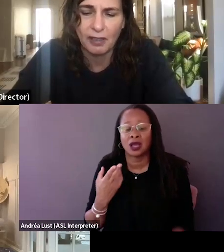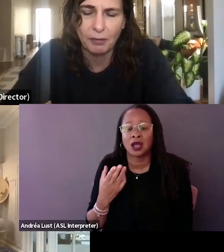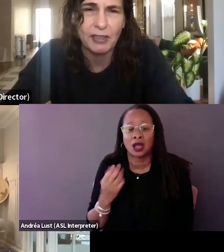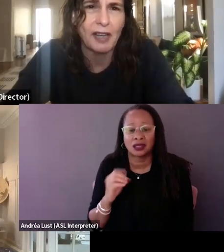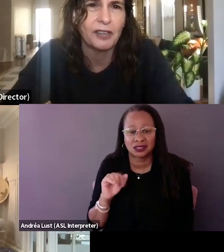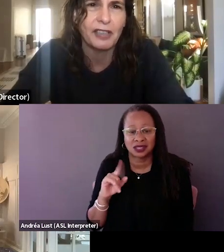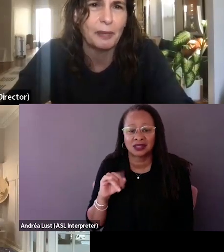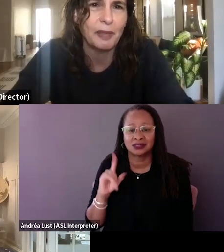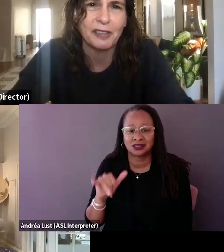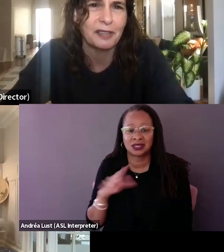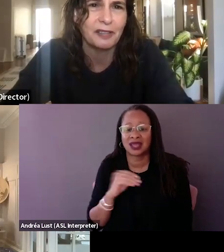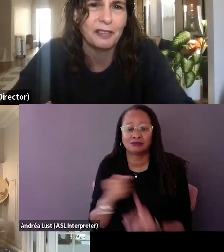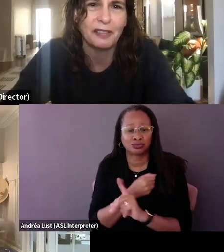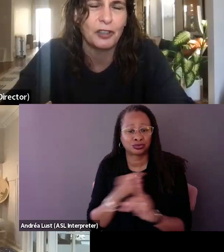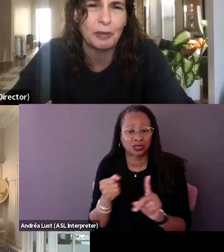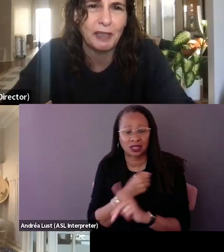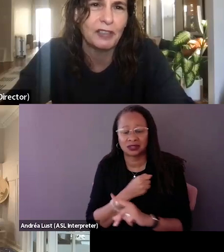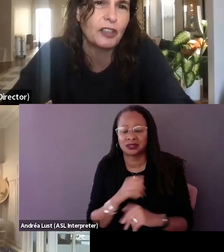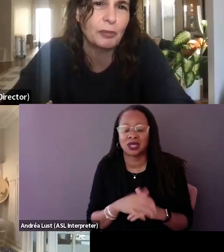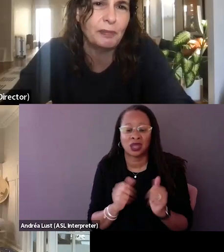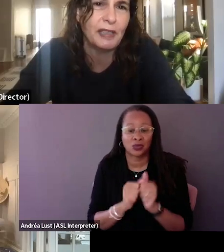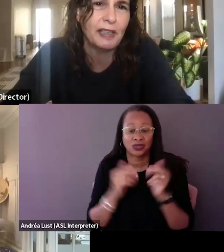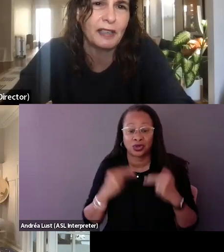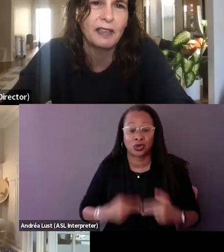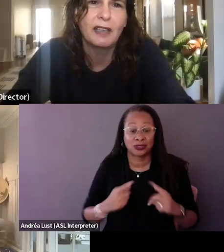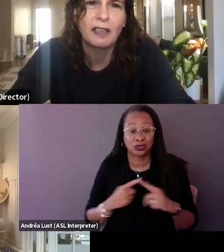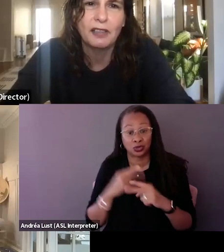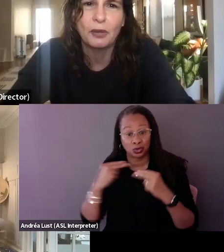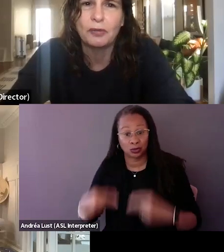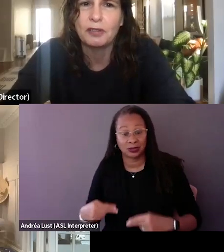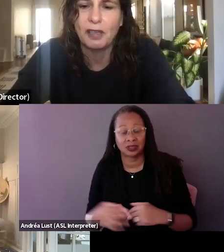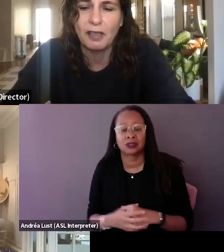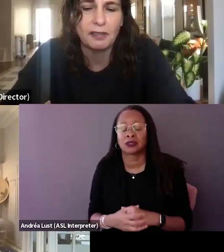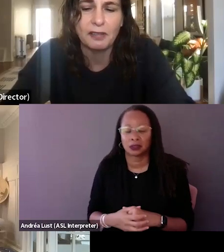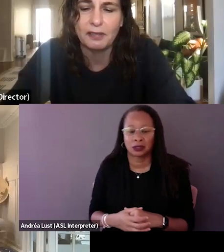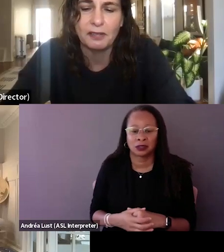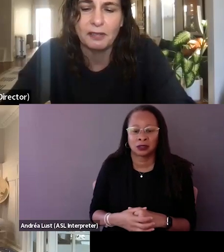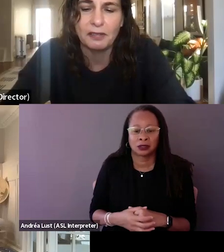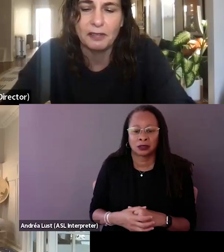just brutality amongst human being to human being,